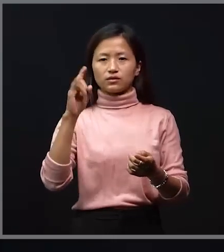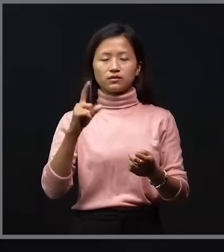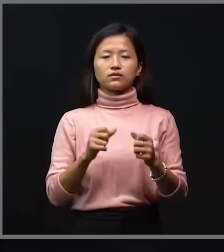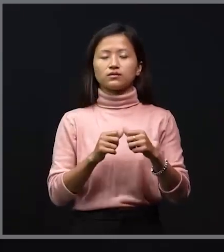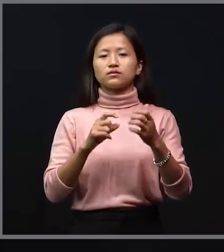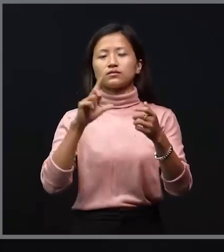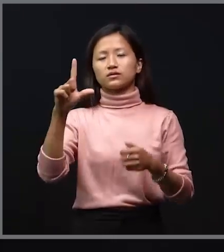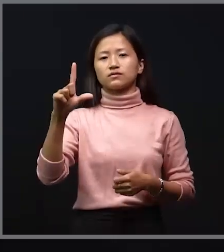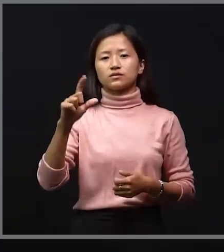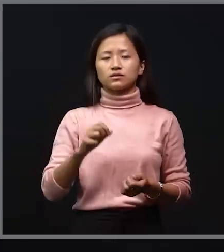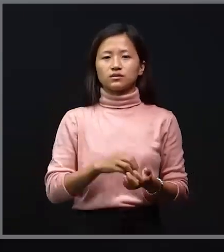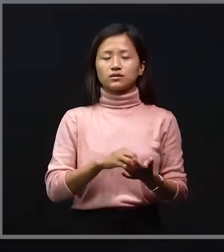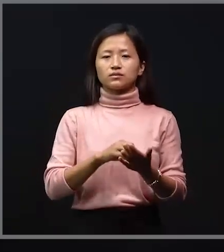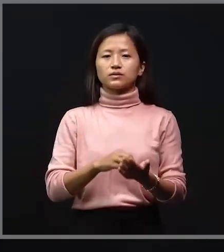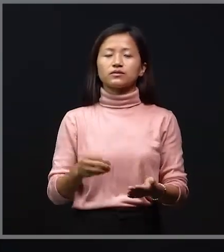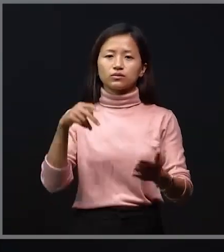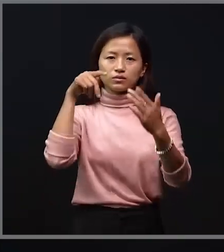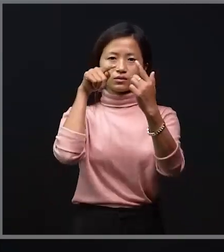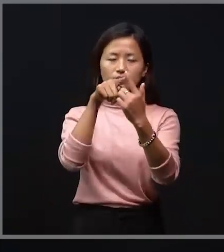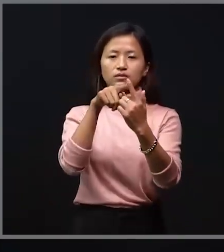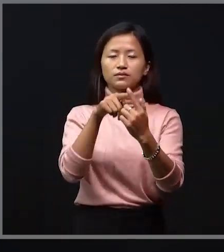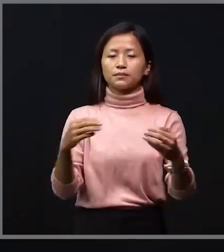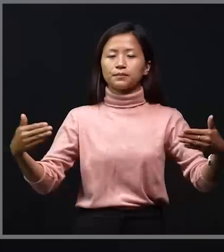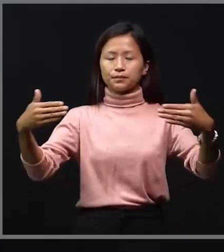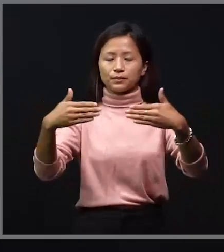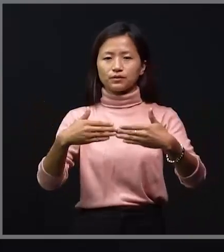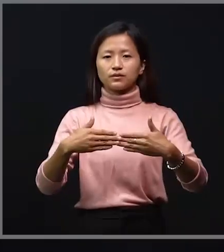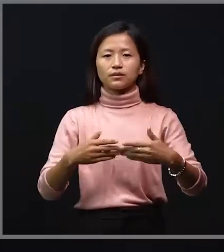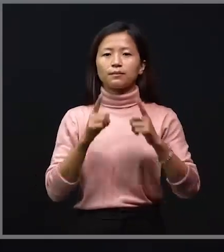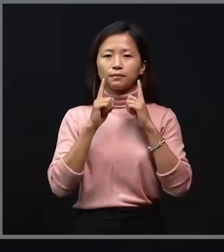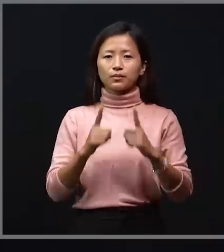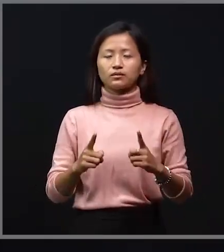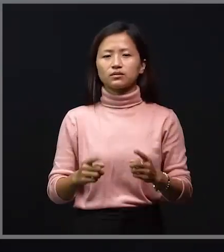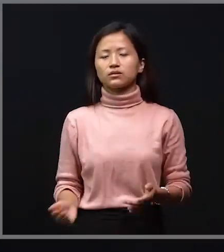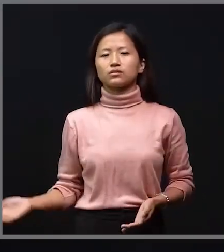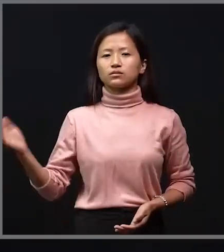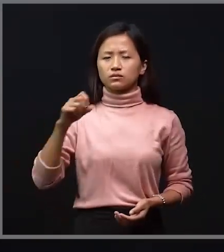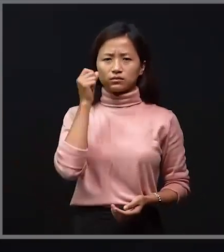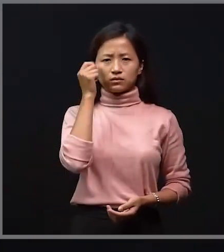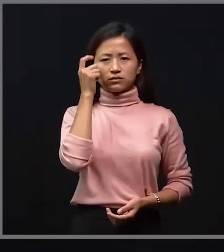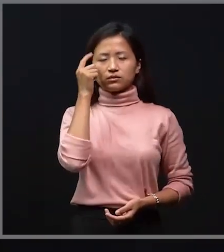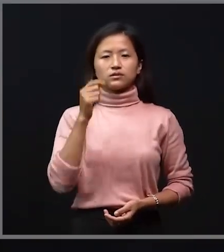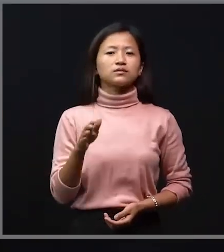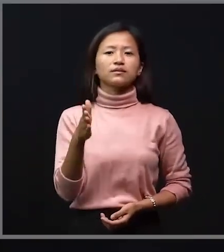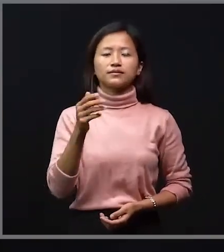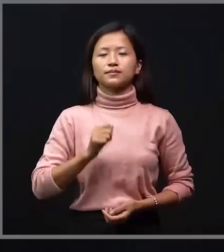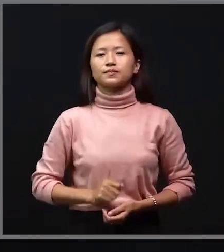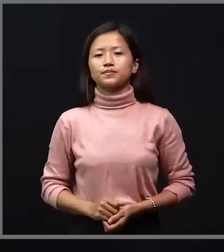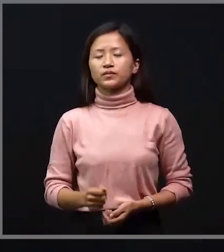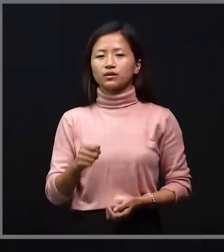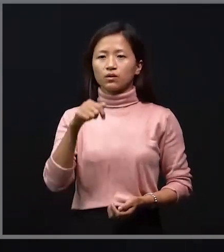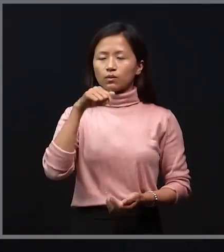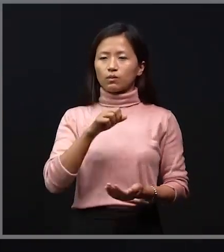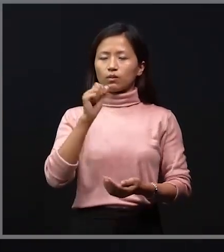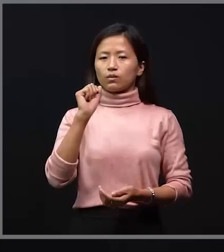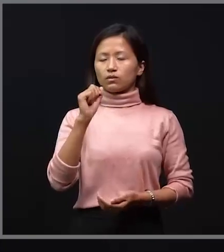end. So Gandhiji went to attend the meeting, but they could not come to an understanding, because the point is, on one